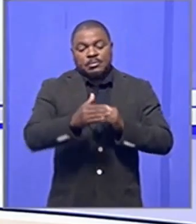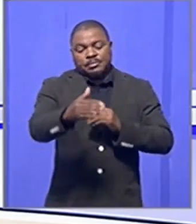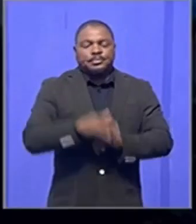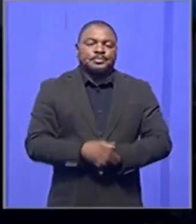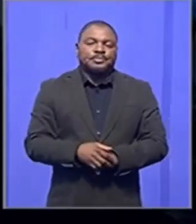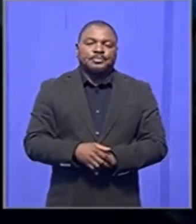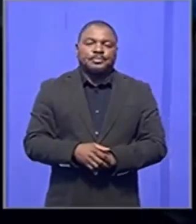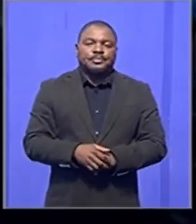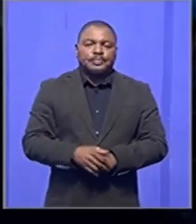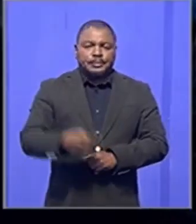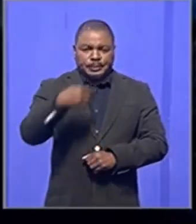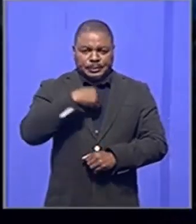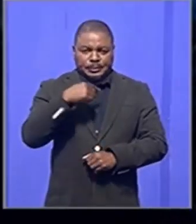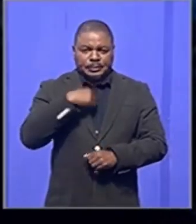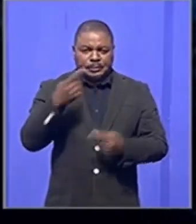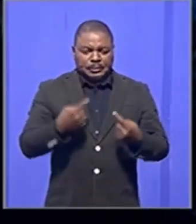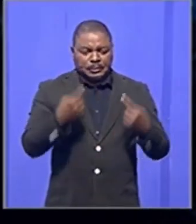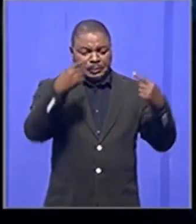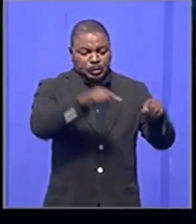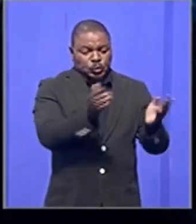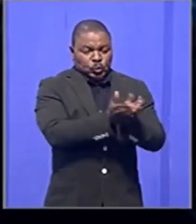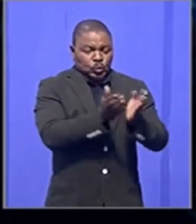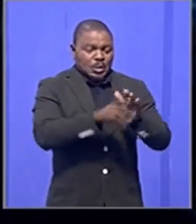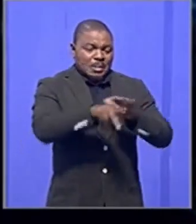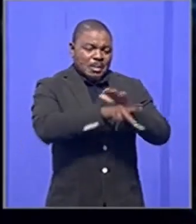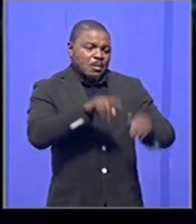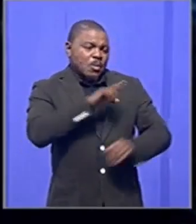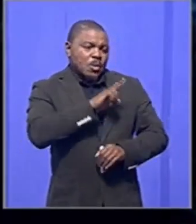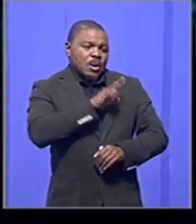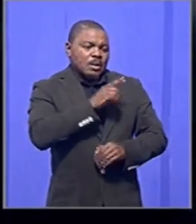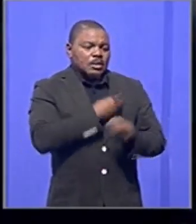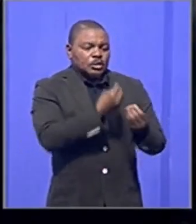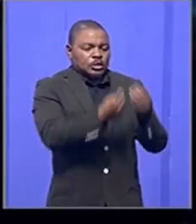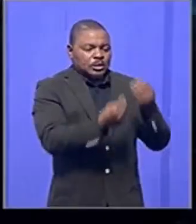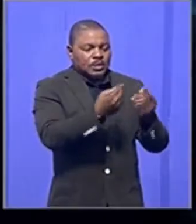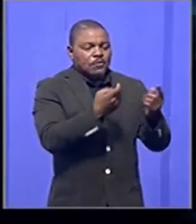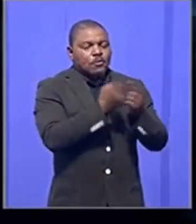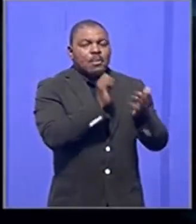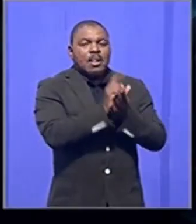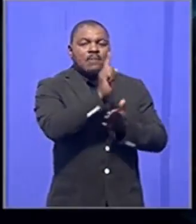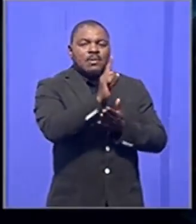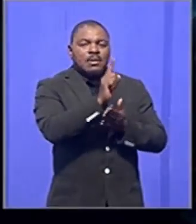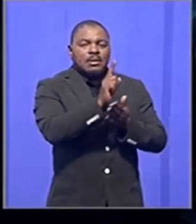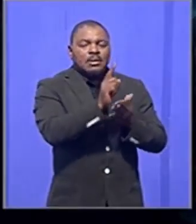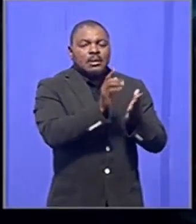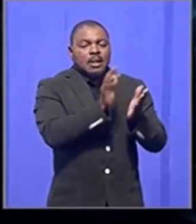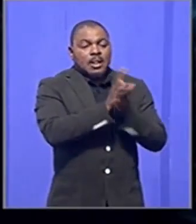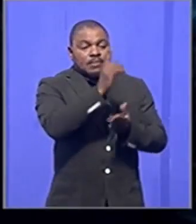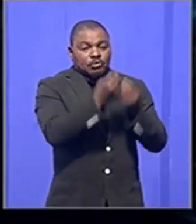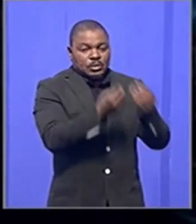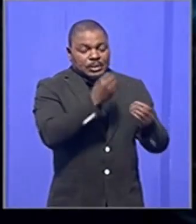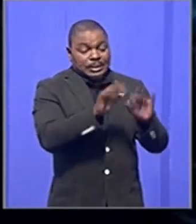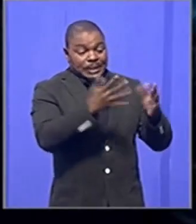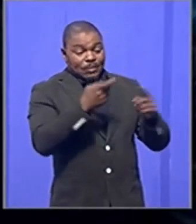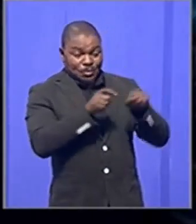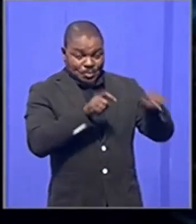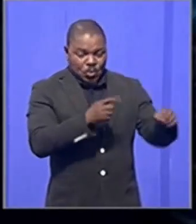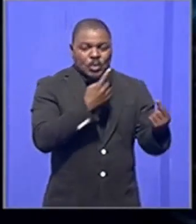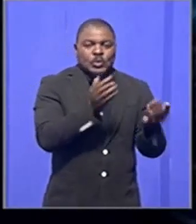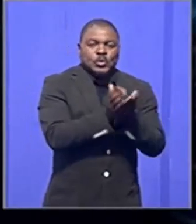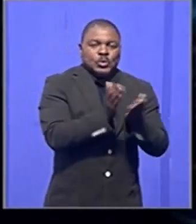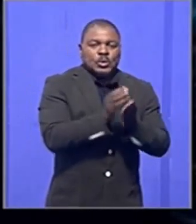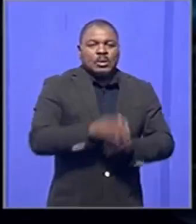I came here to the school at Rocklands Primary because they've lost 10 of the 11 pupils who died yesterday, and